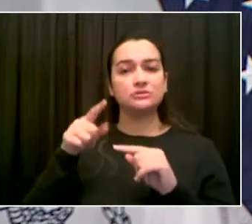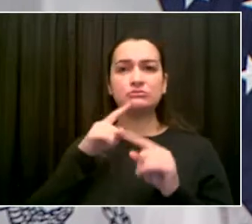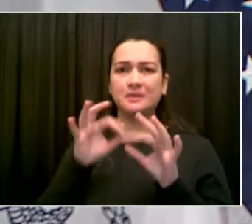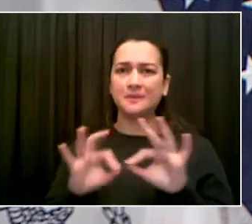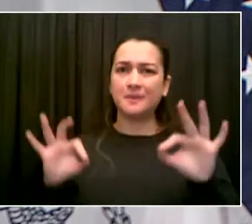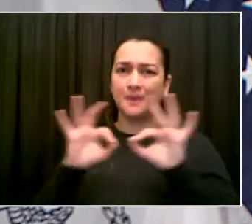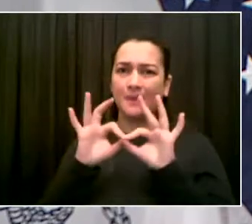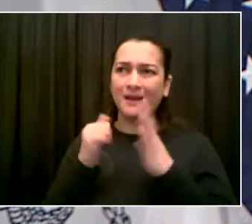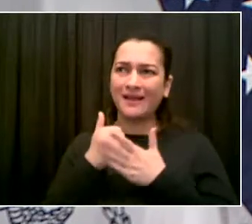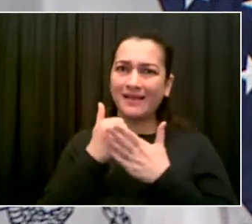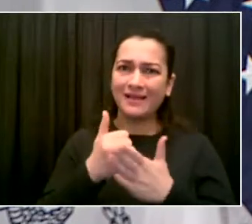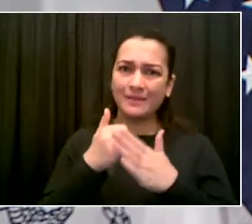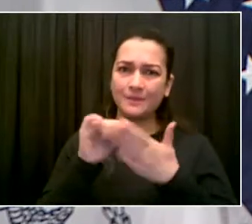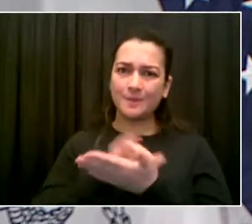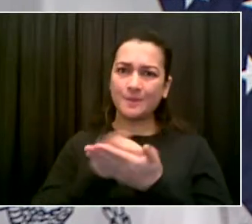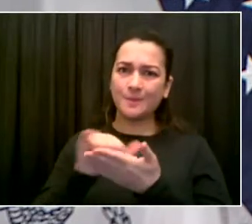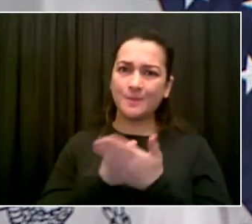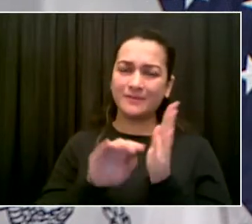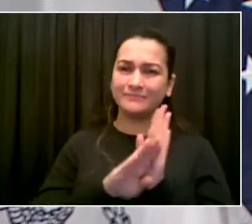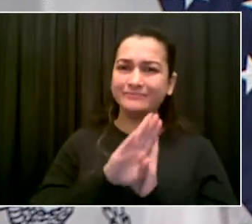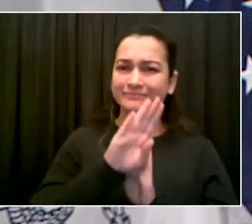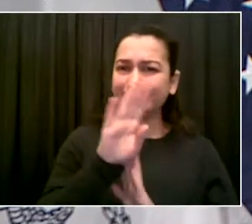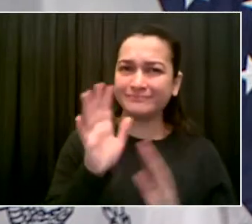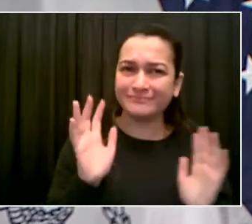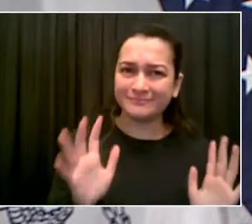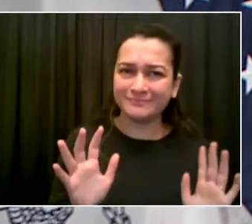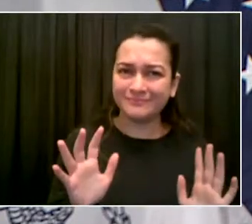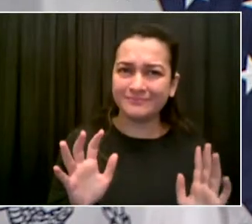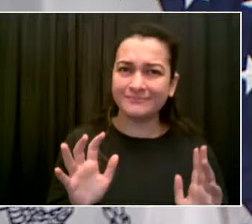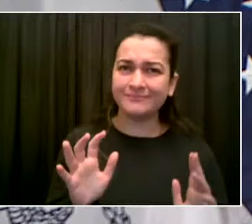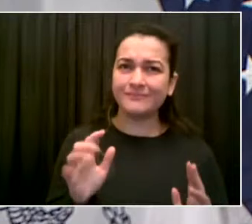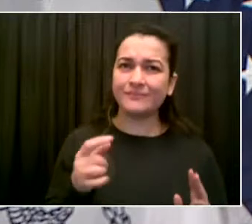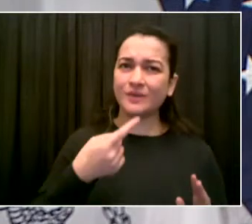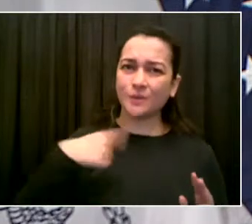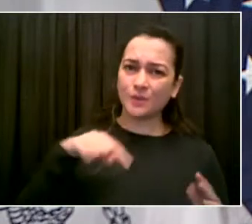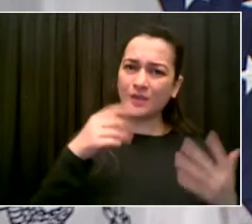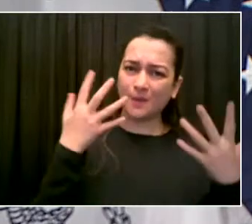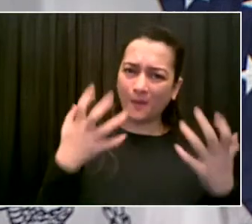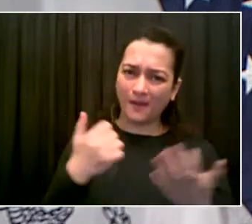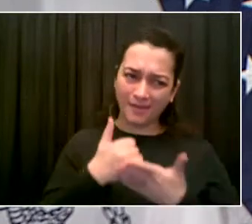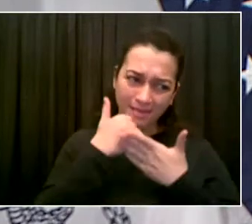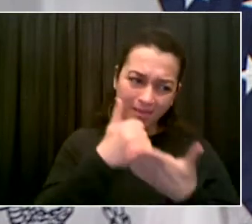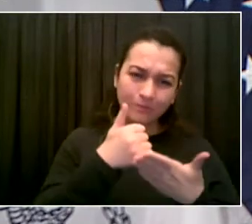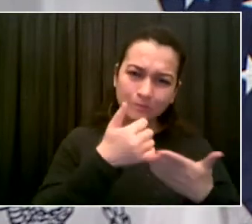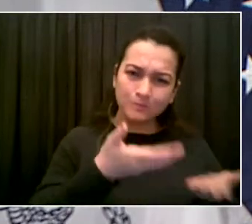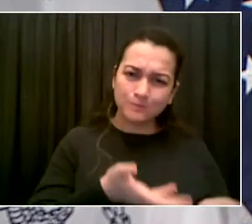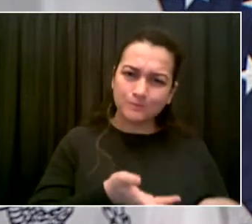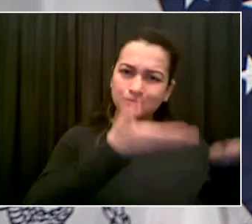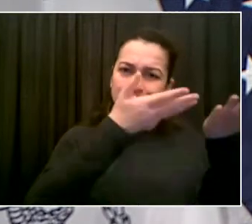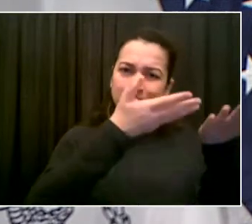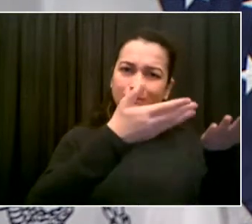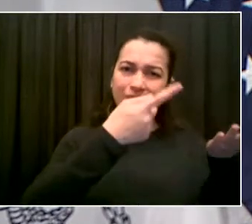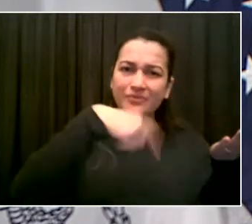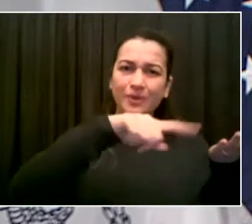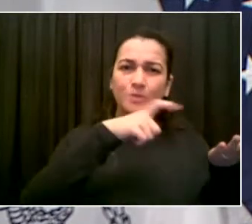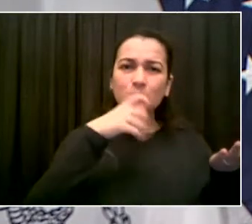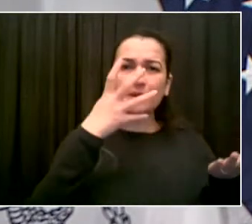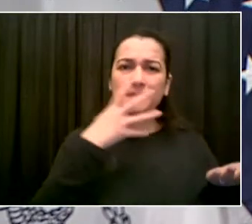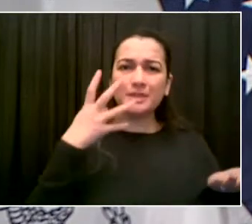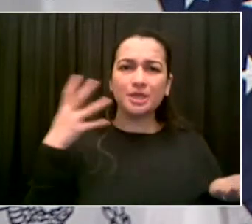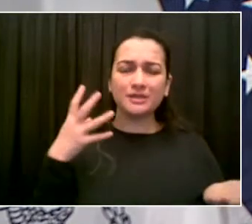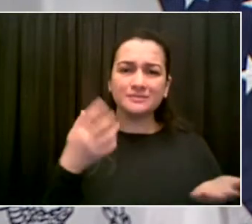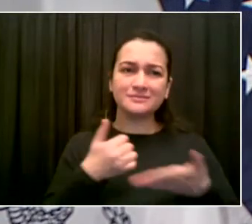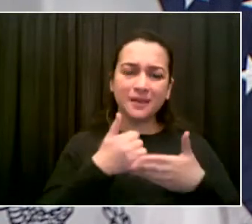health care. There's been a food crisis, we provide food, we don't discriminate. So my answer is yes, this